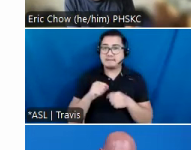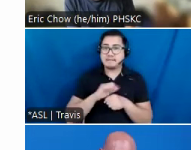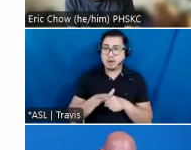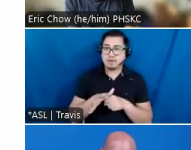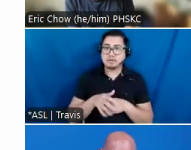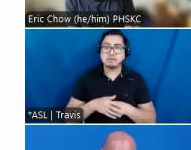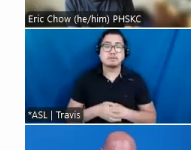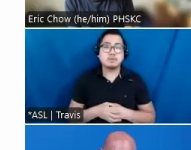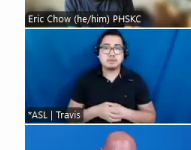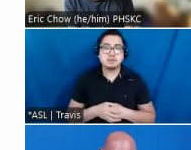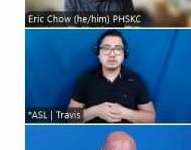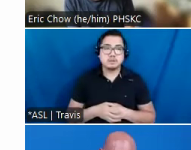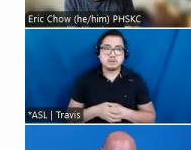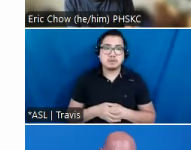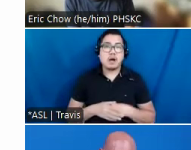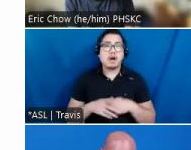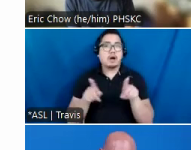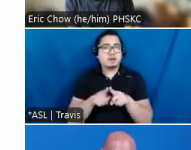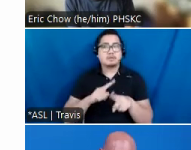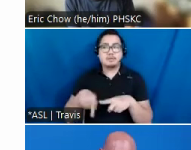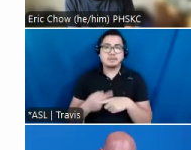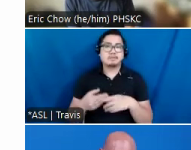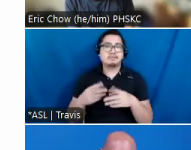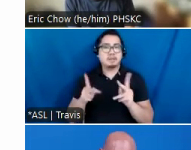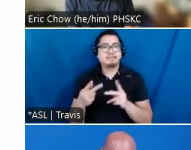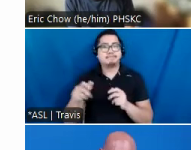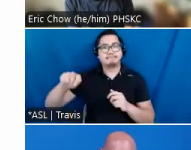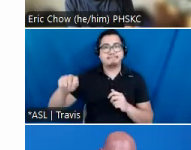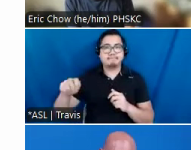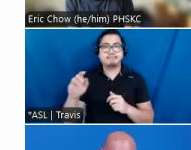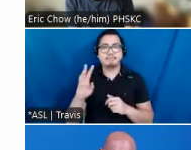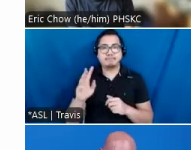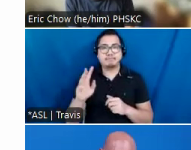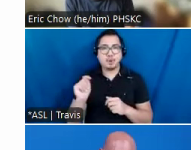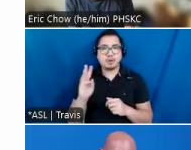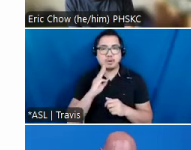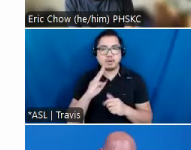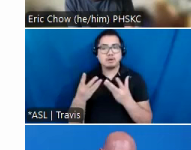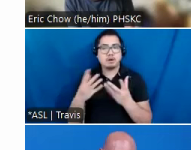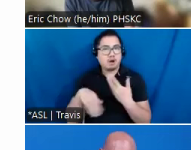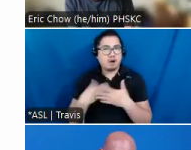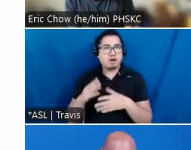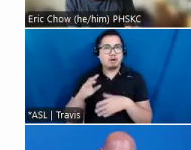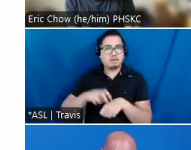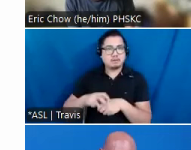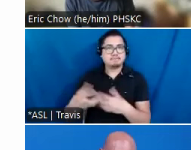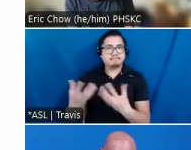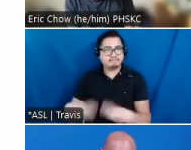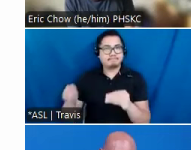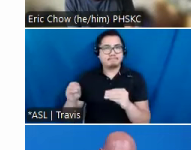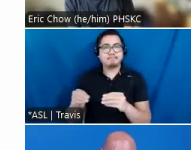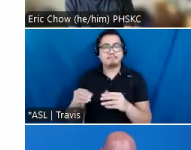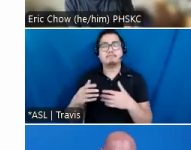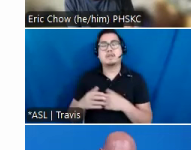toss into the wastewater. And you can actually measure the concentration of virus in the water to